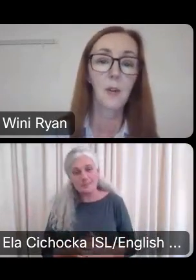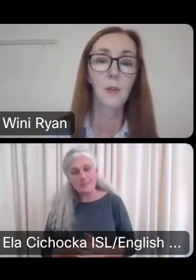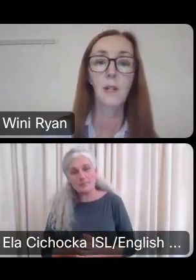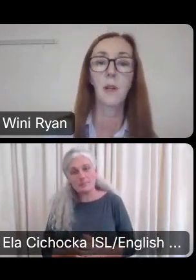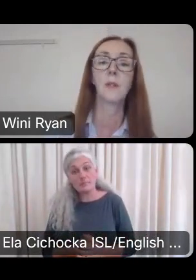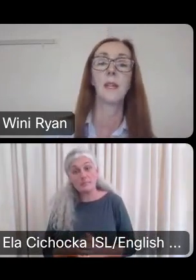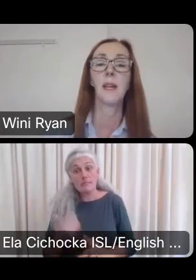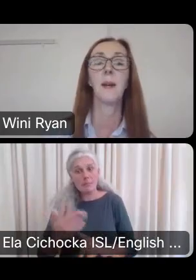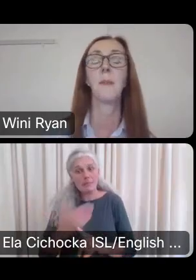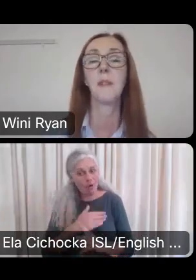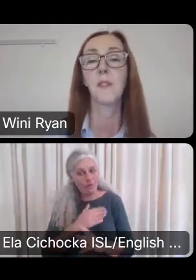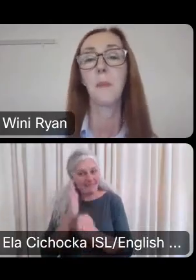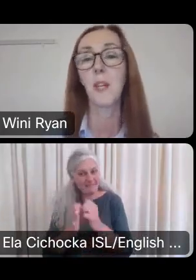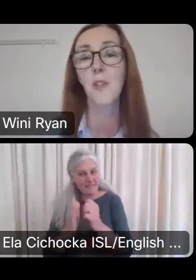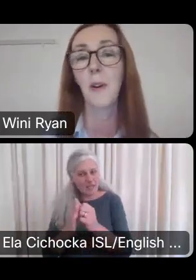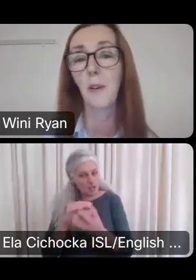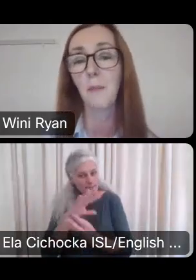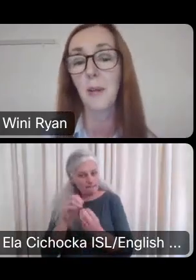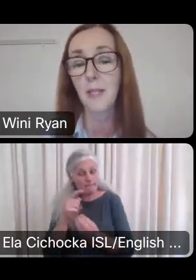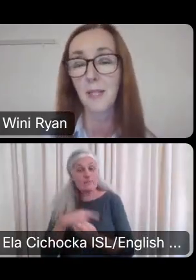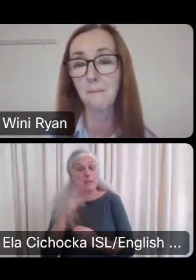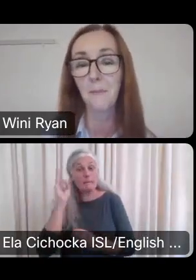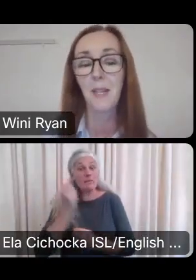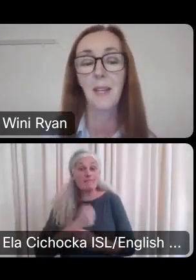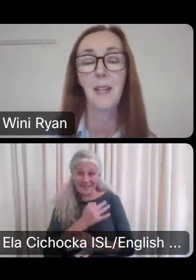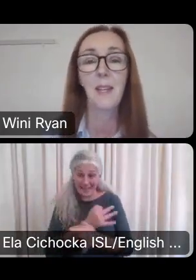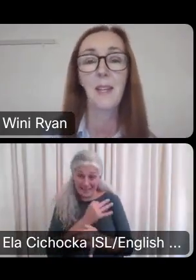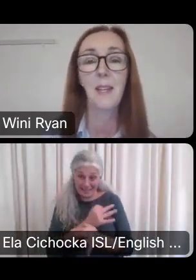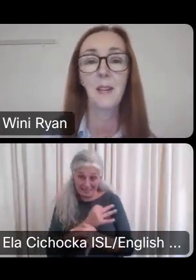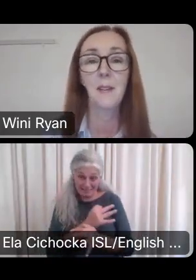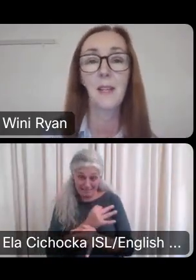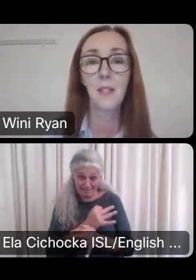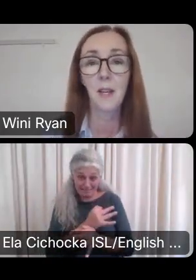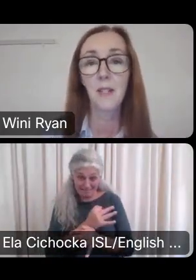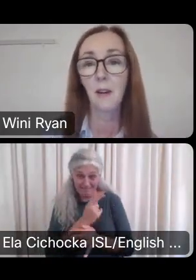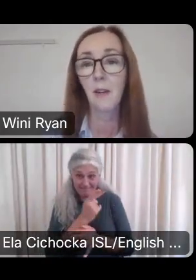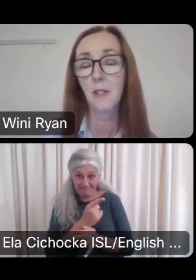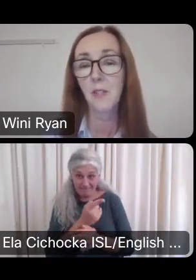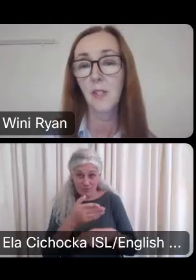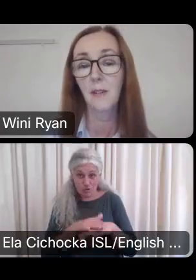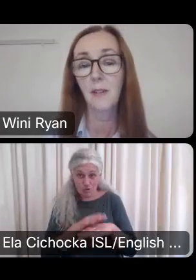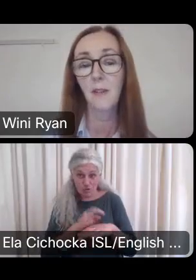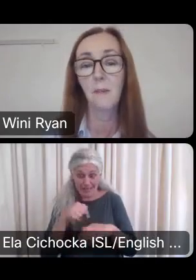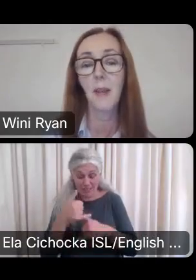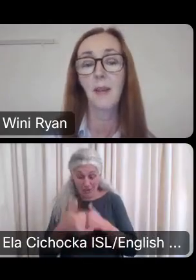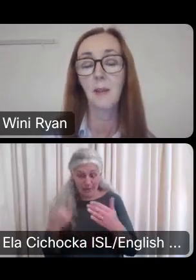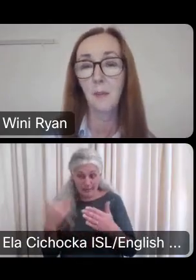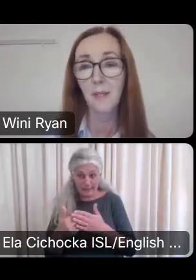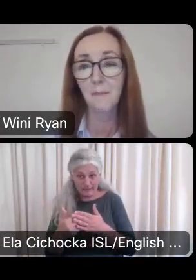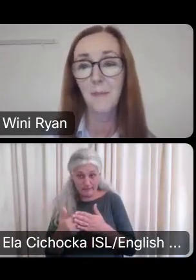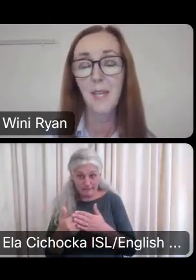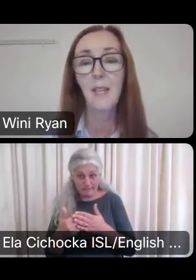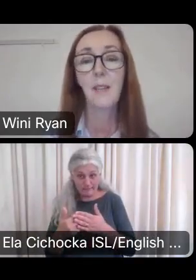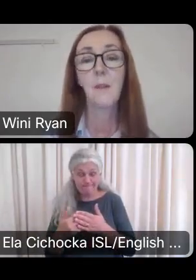Before I go to the closing, this is a picture of my daddy. He died earlier this year. And we